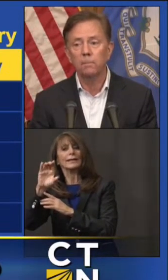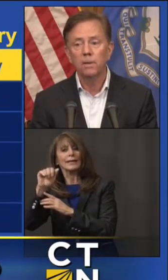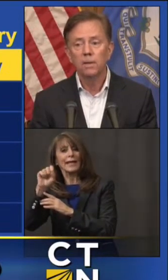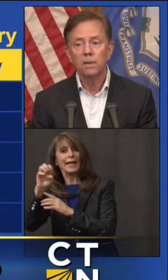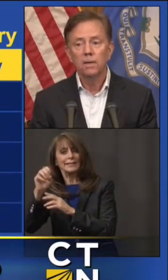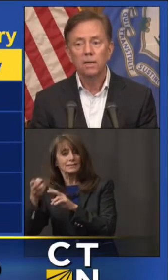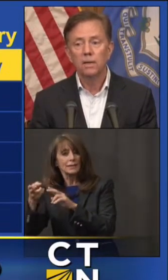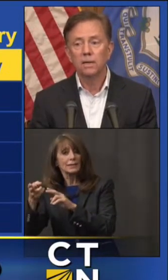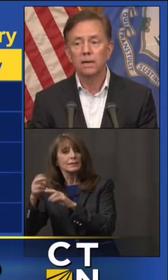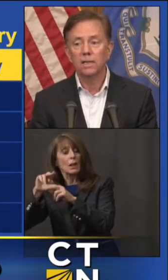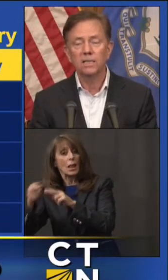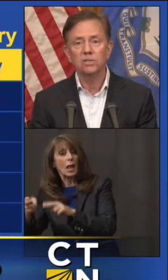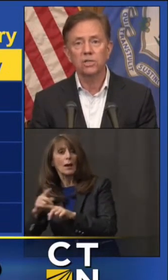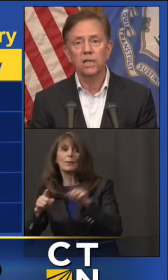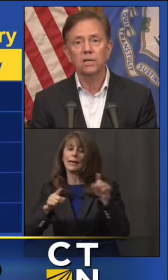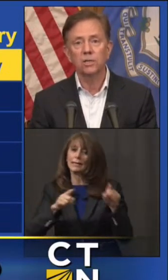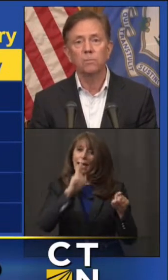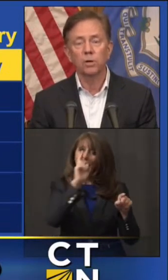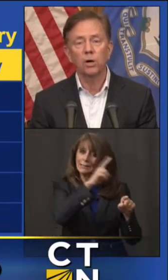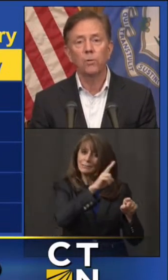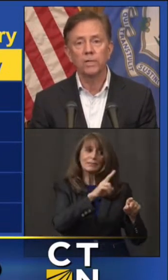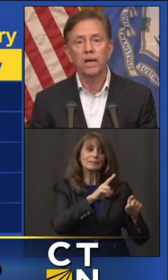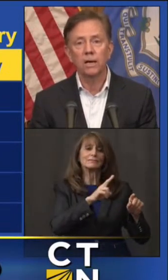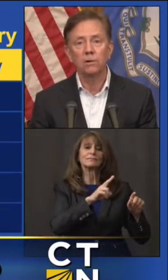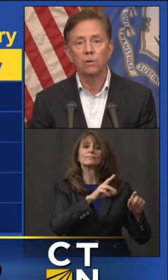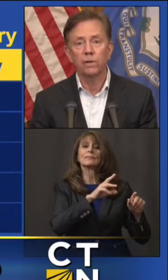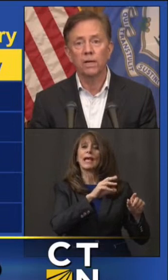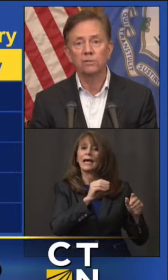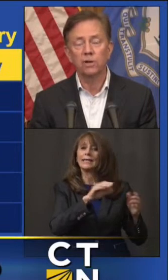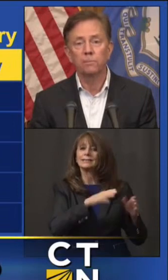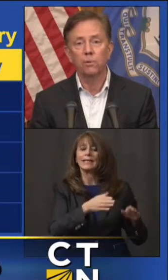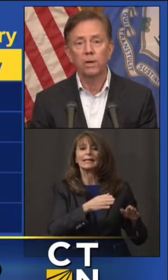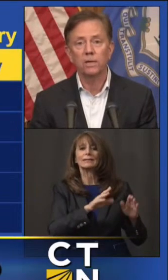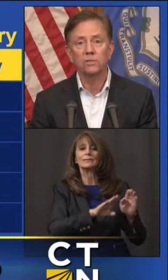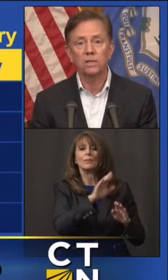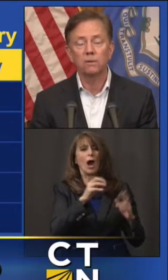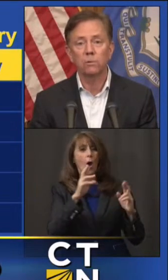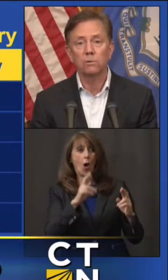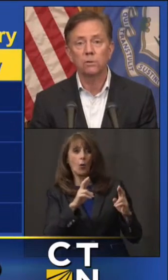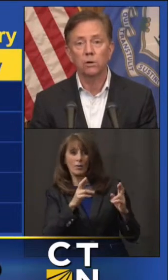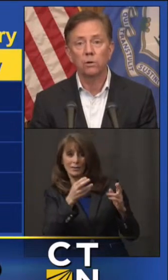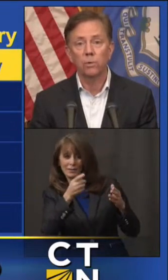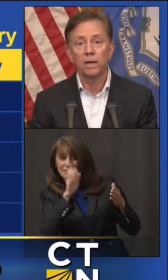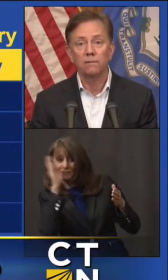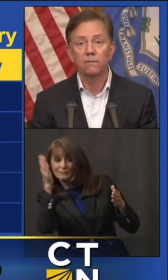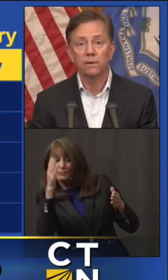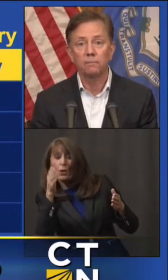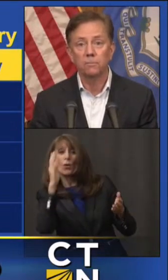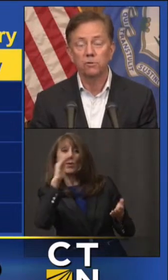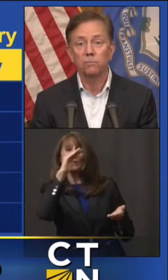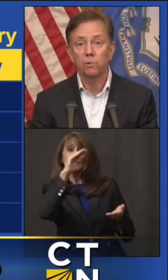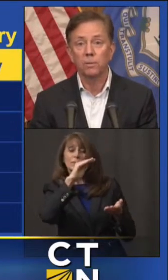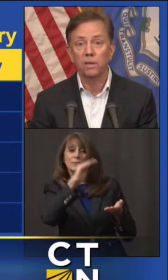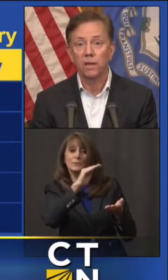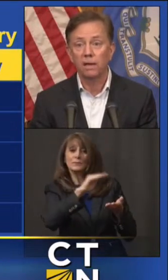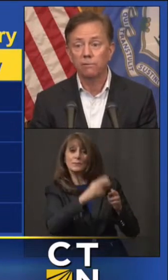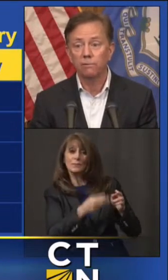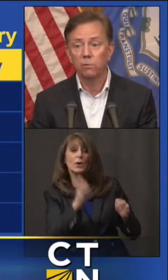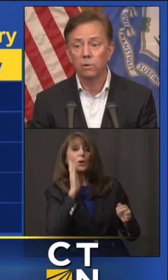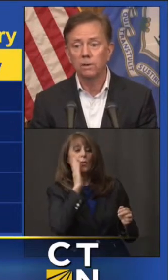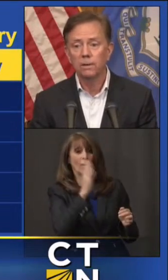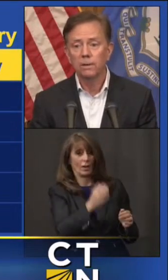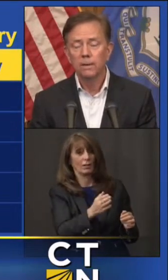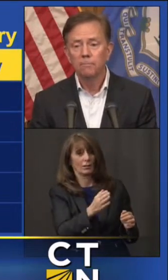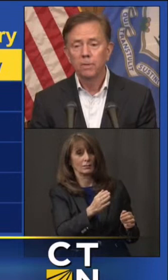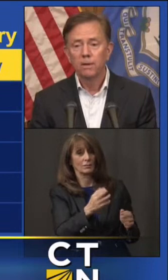up. I'd like to see that number going down over the next couple of weeks, and then we'll know that we have something really to be thankful